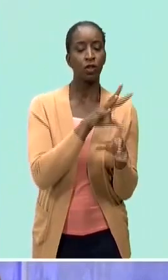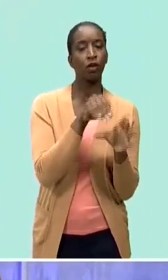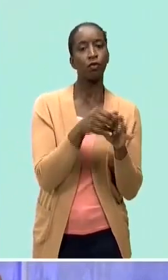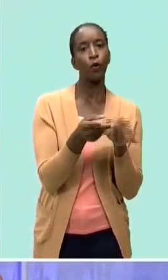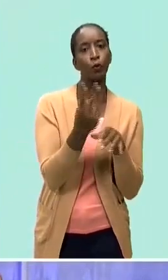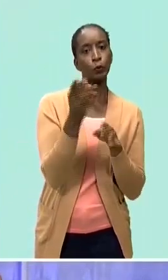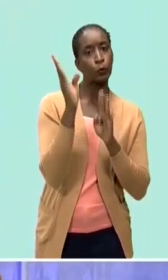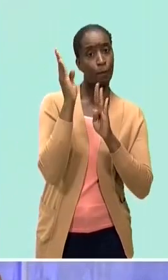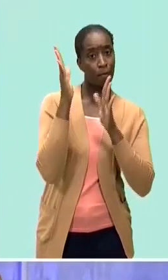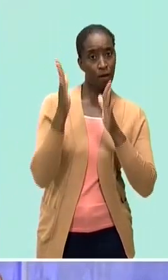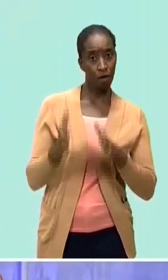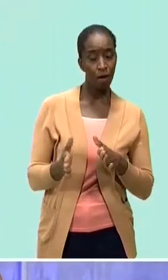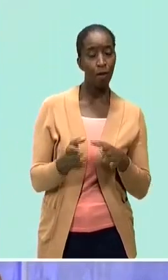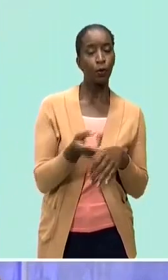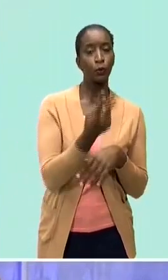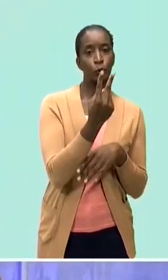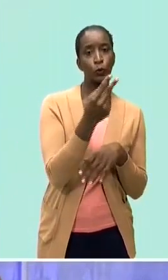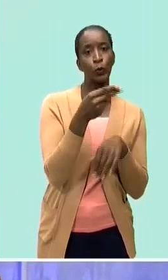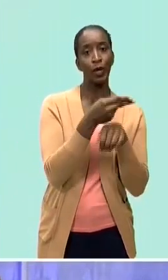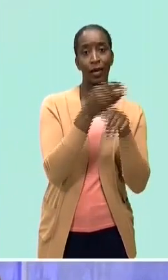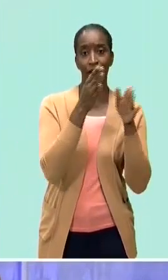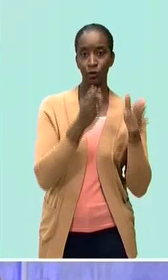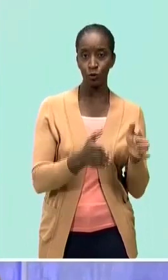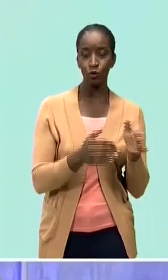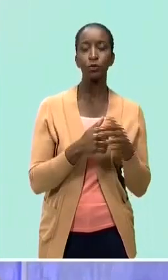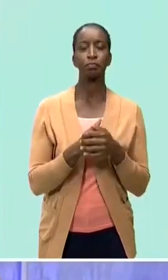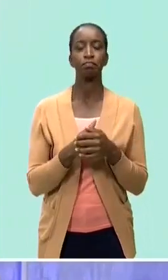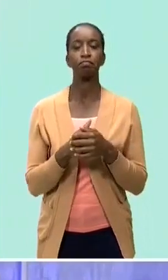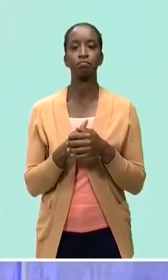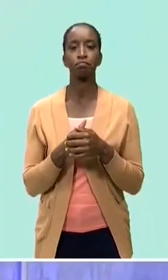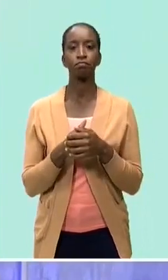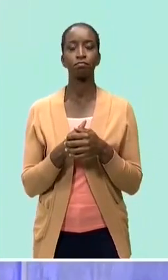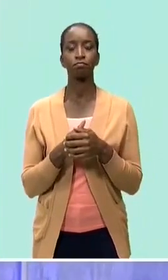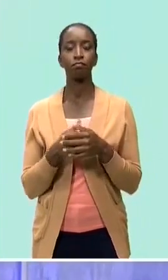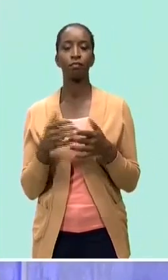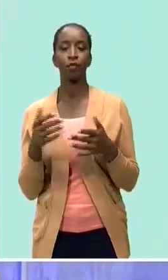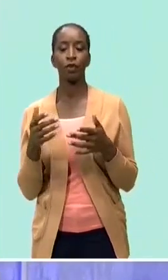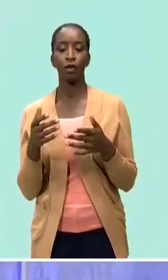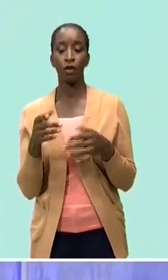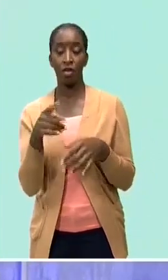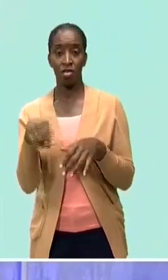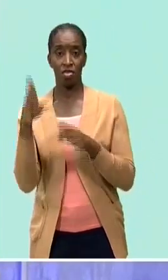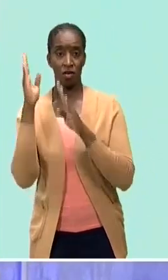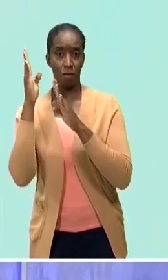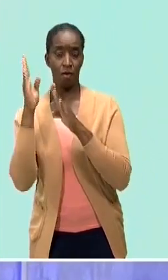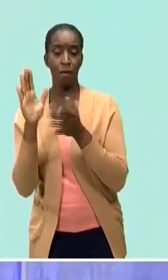2 Haitians. Prosecutors are alleging Bahamians have been marrying immigrants in order for them